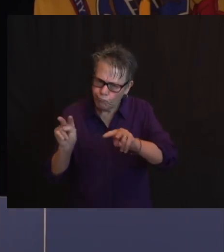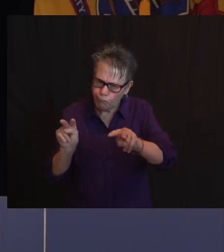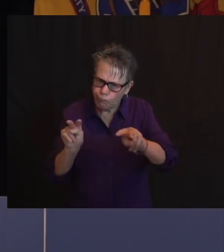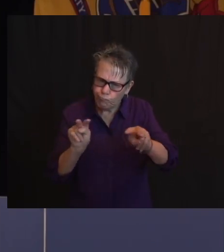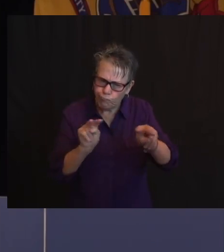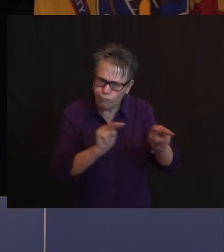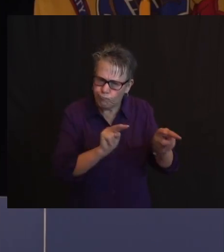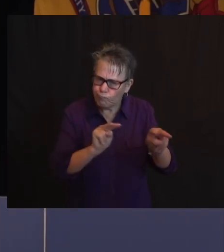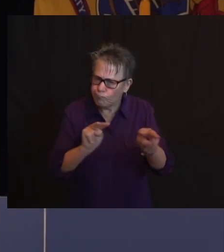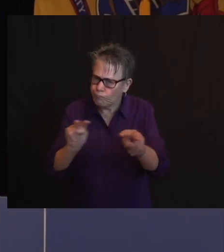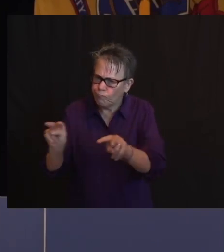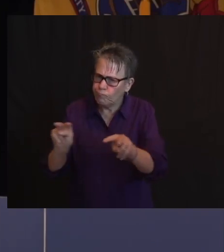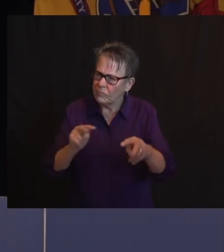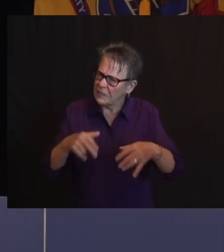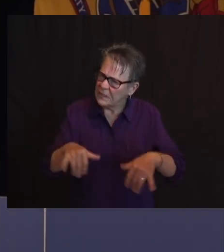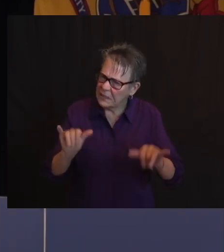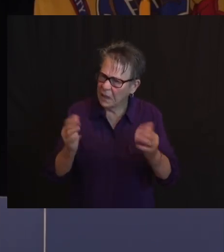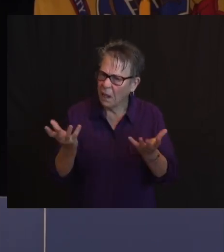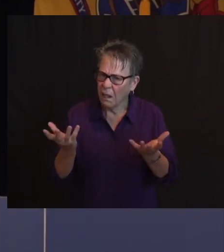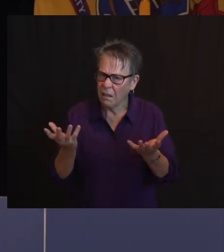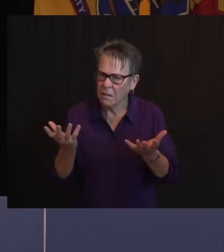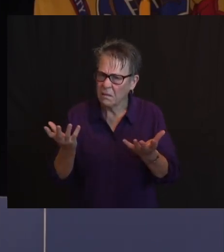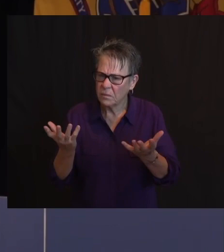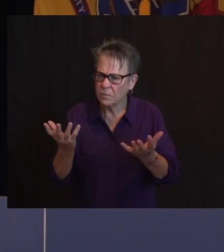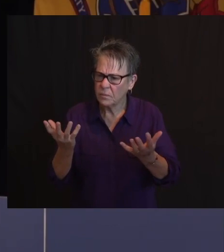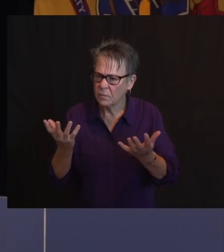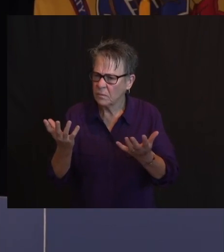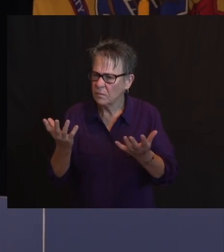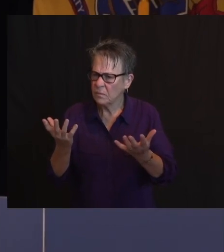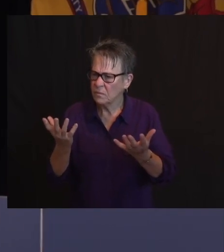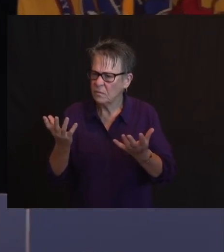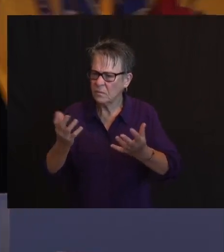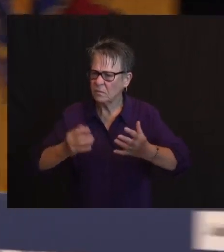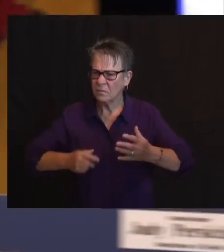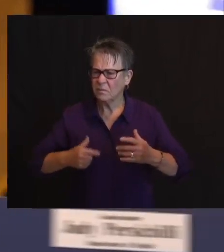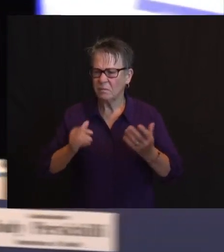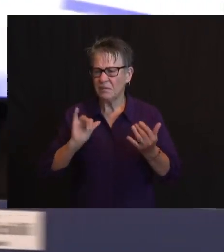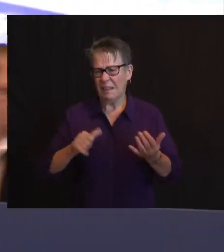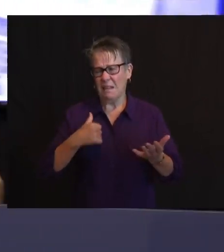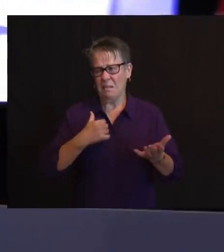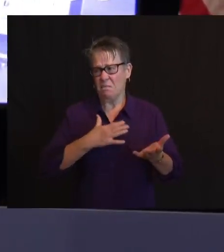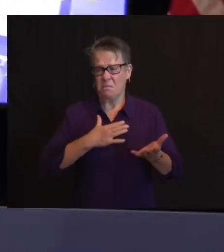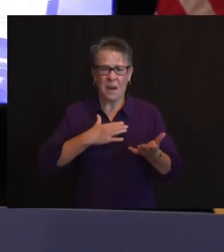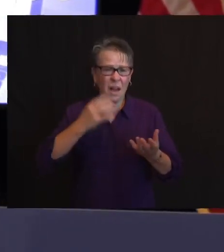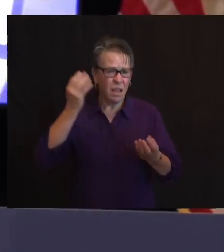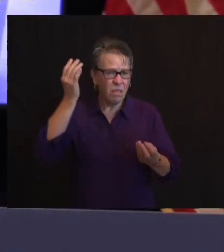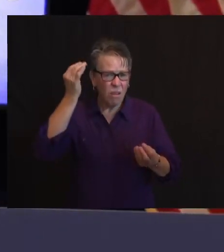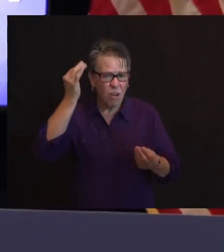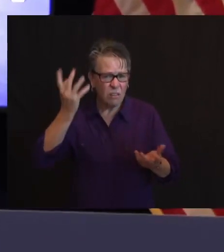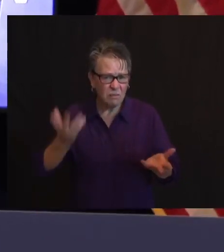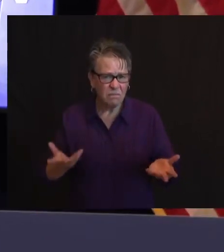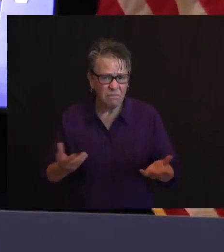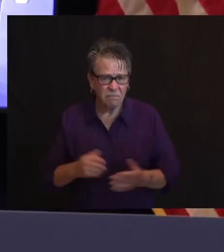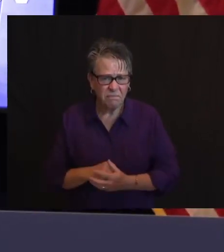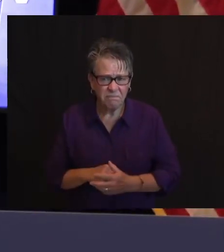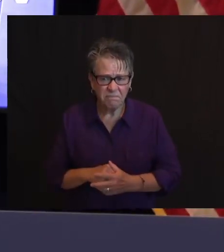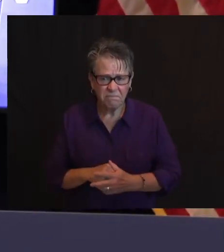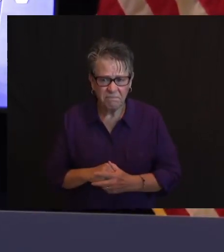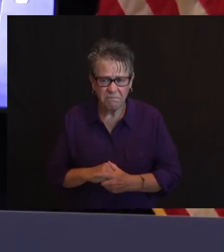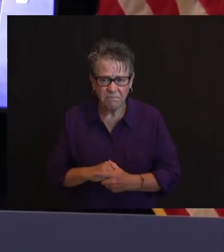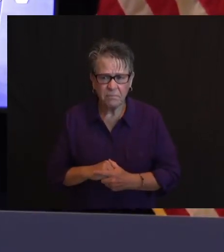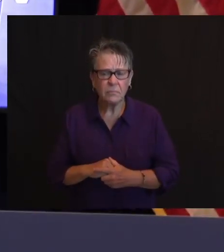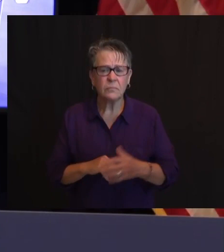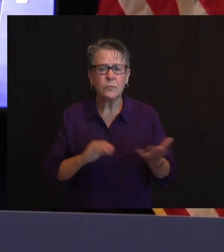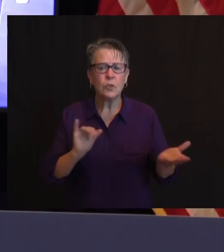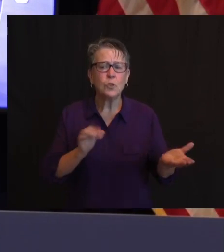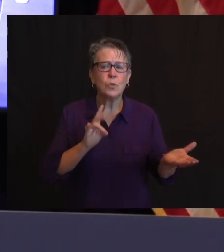response to that area, but right now I would not say it's a wave. Judy, how about Monmouth and Ocean? Any general color there? We know